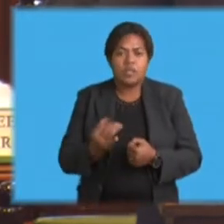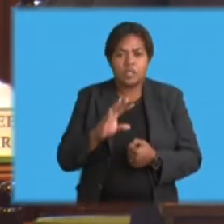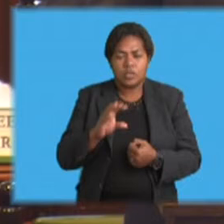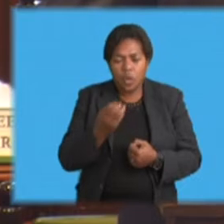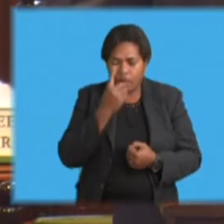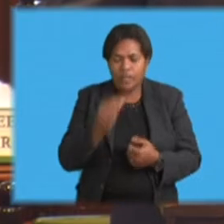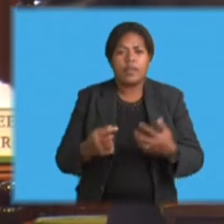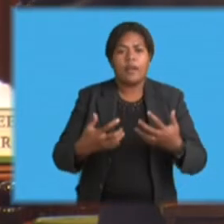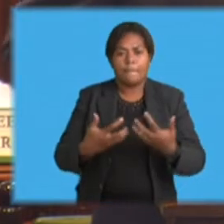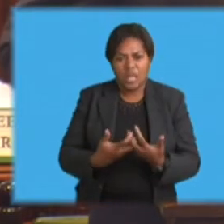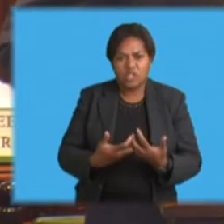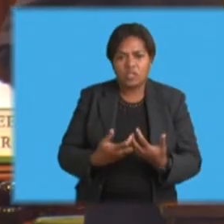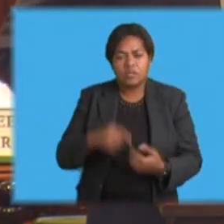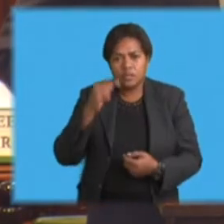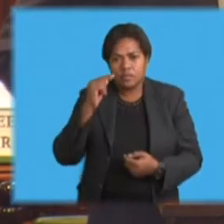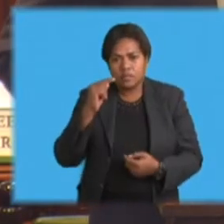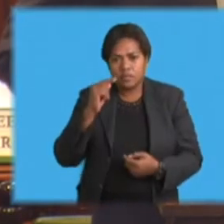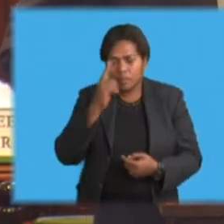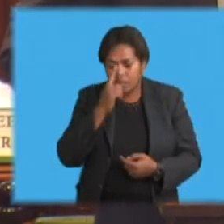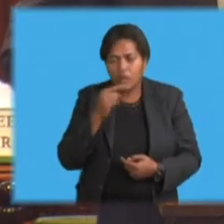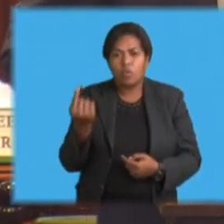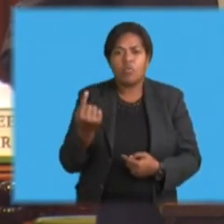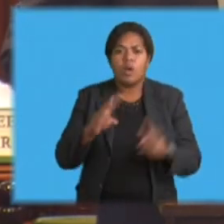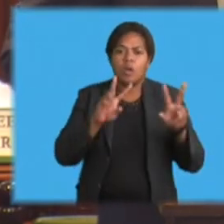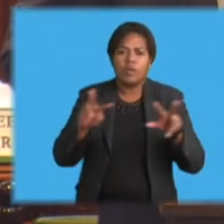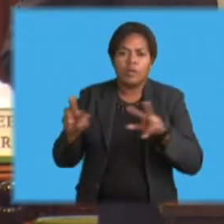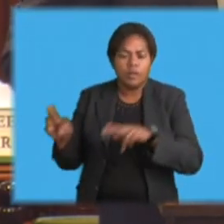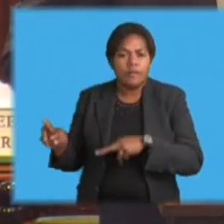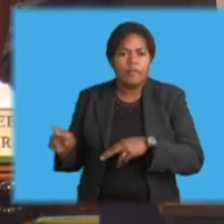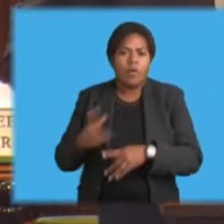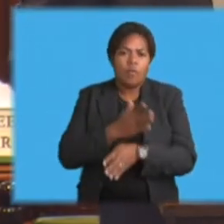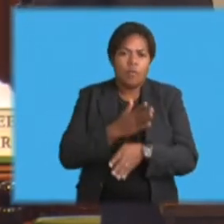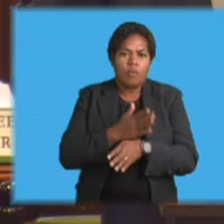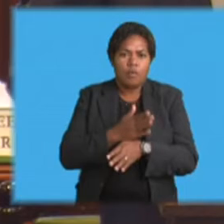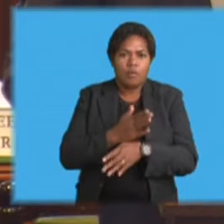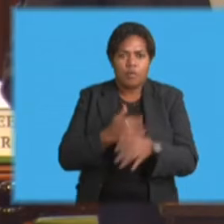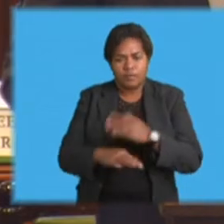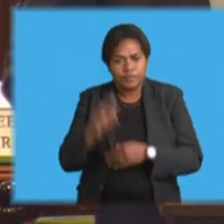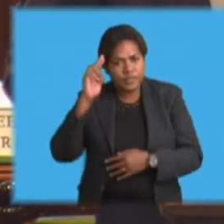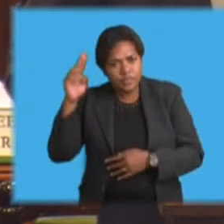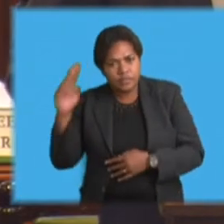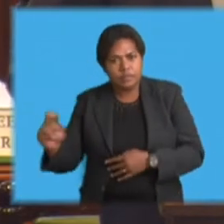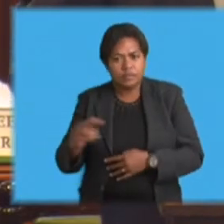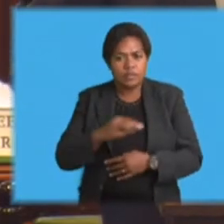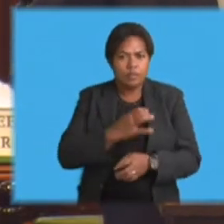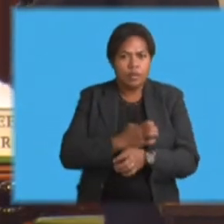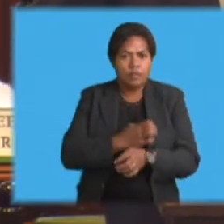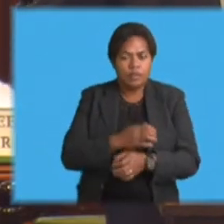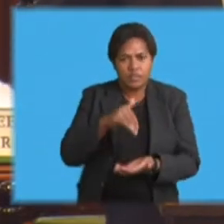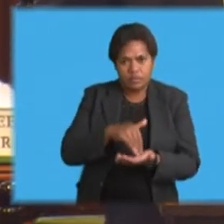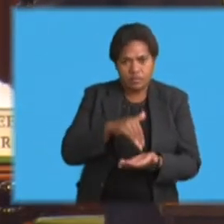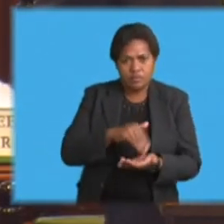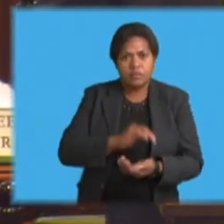those employers that are looking for employees from the National Employment Center. The cleaning of this